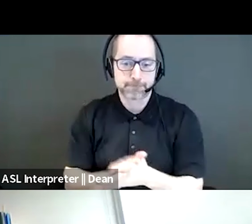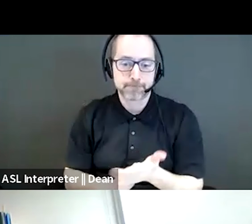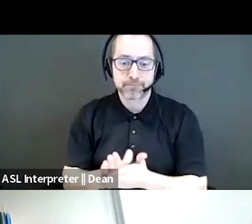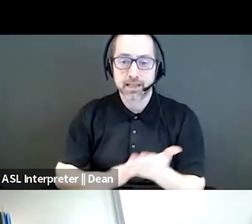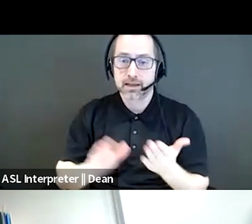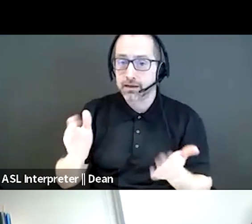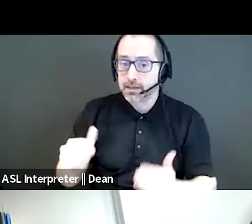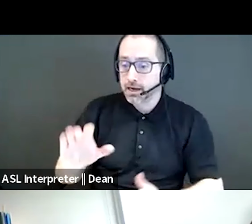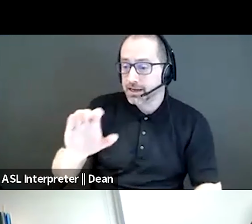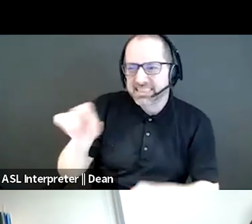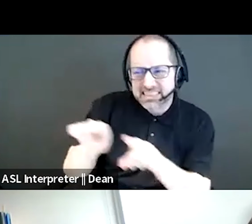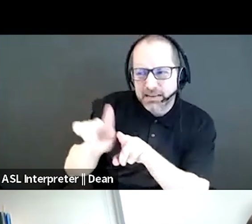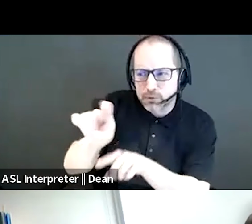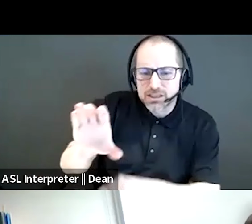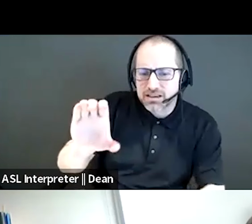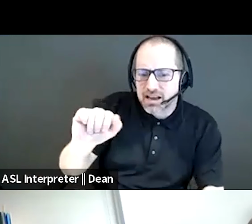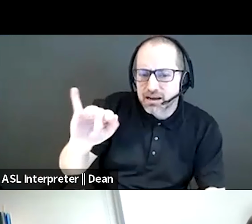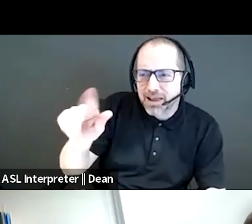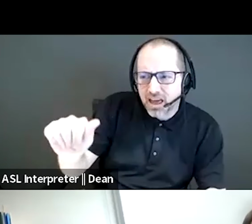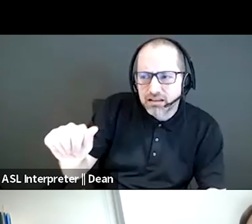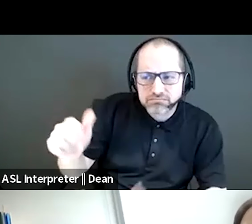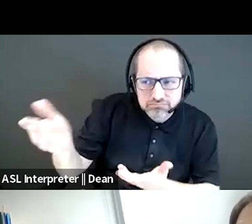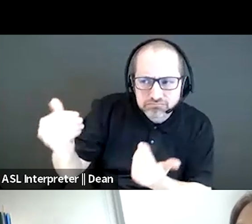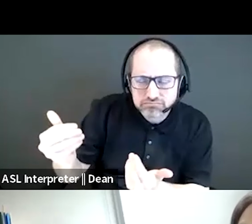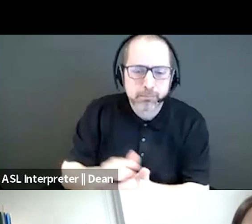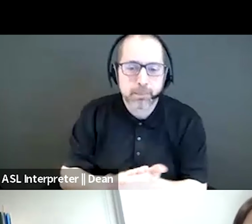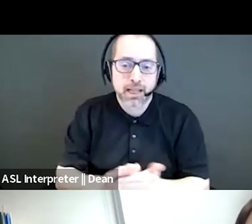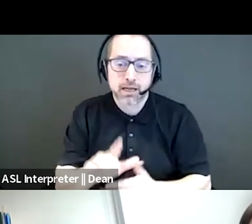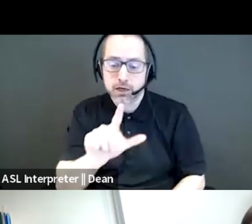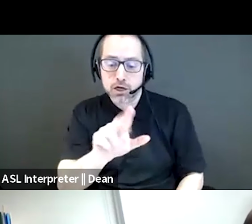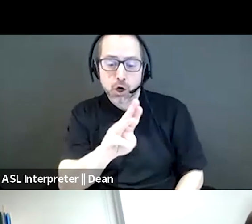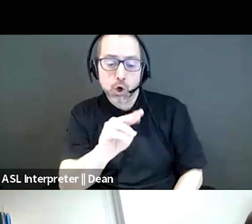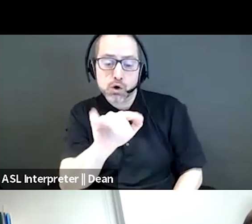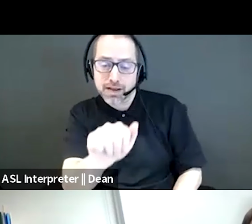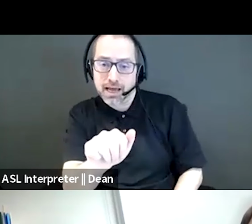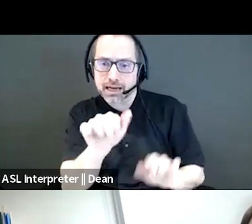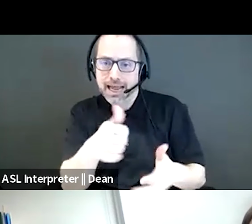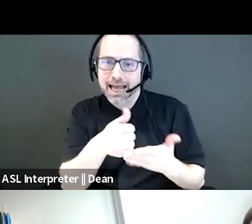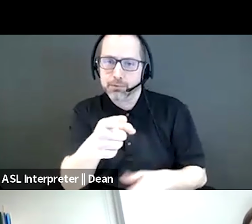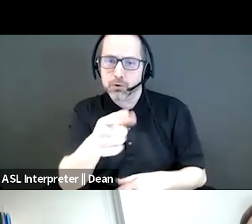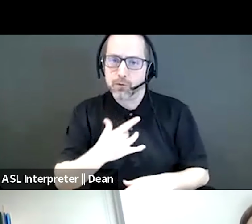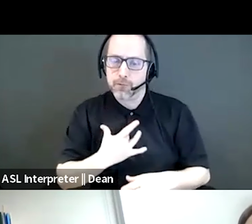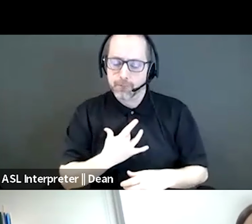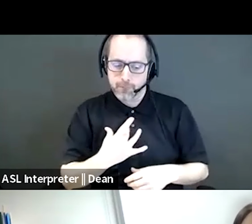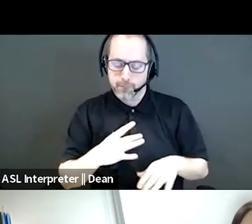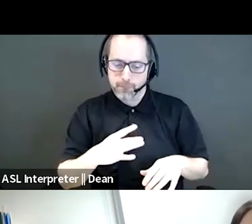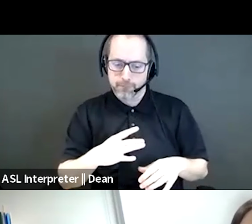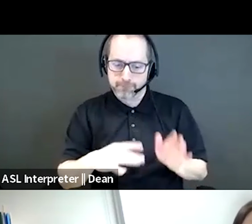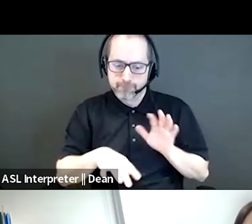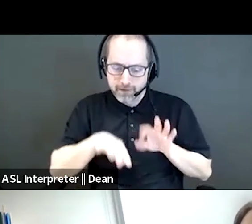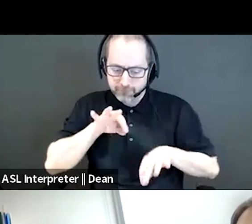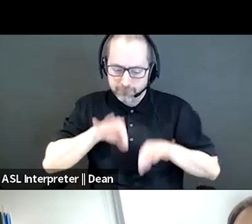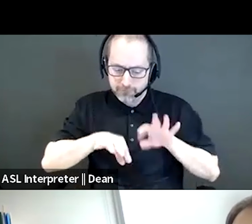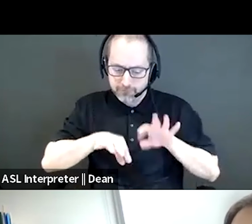Yes, I would say that Lumina can help you to find your qualities. So identifying what are your key